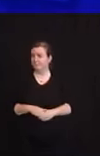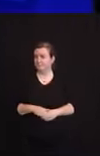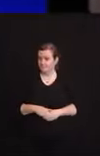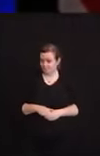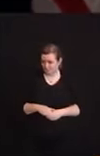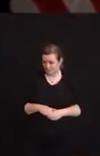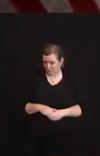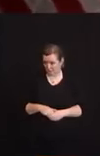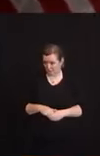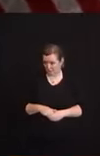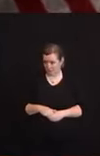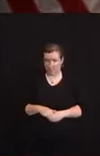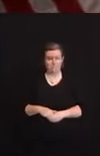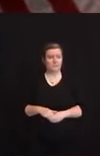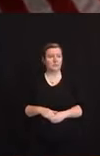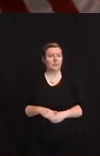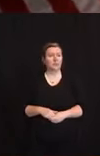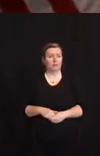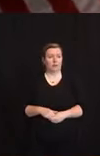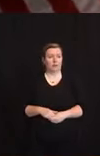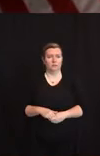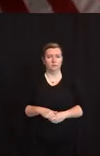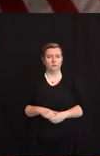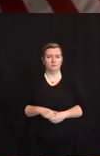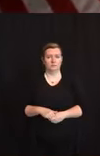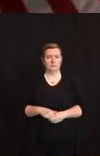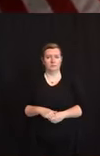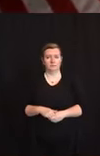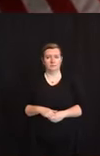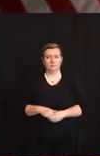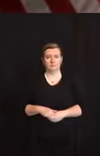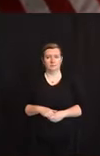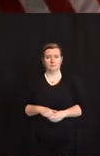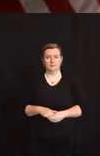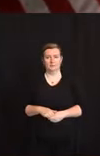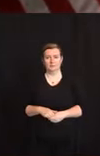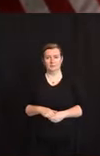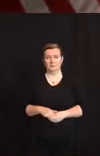So with that, this will be a little harder to do.